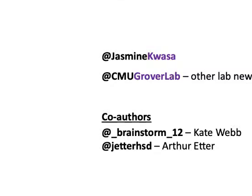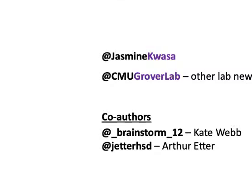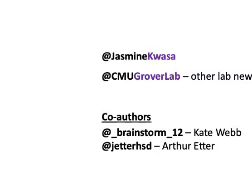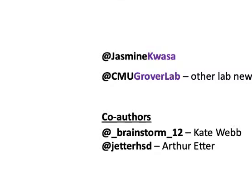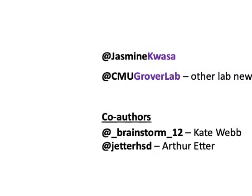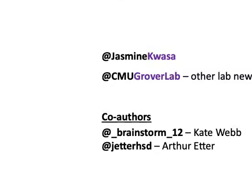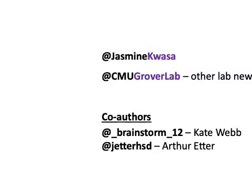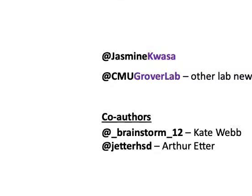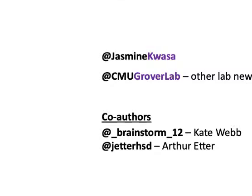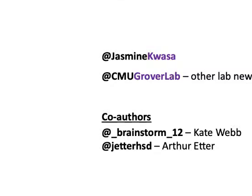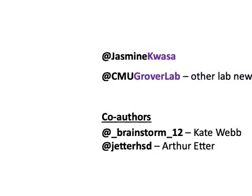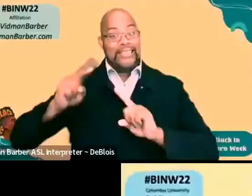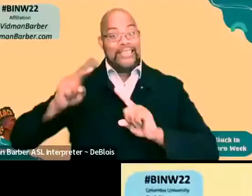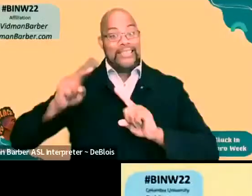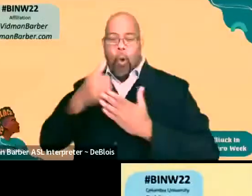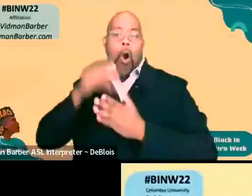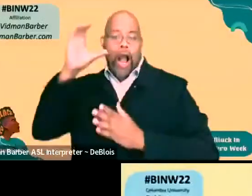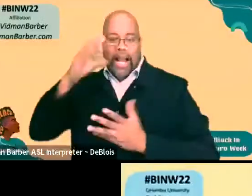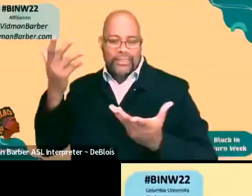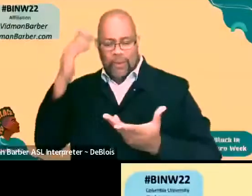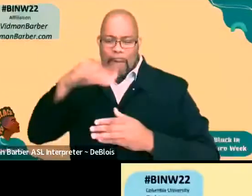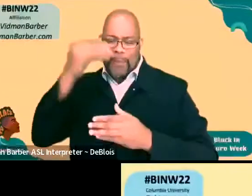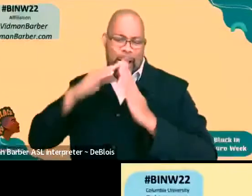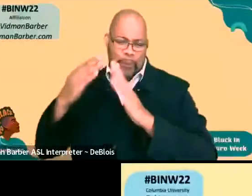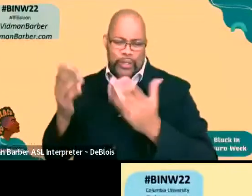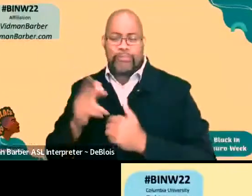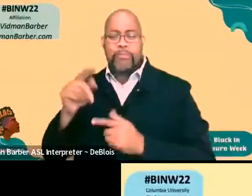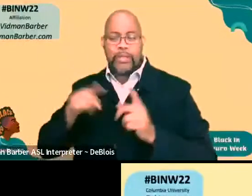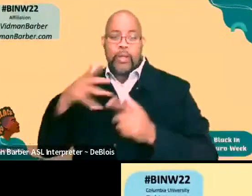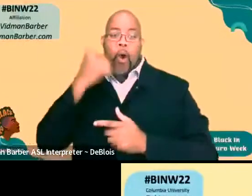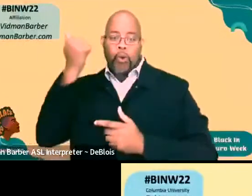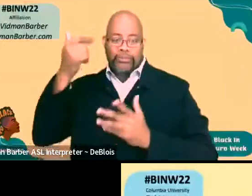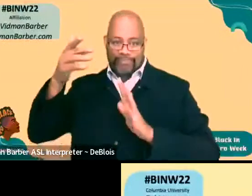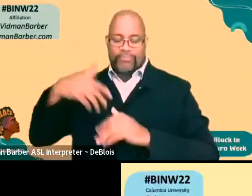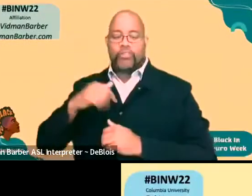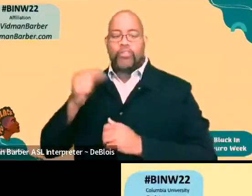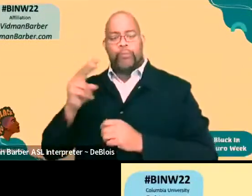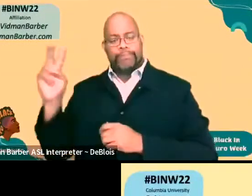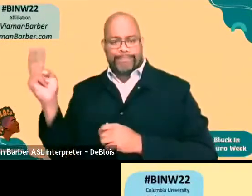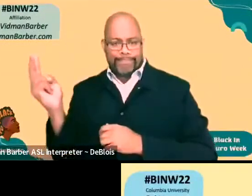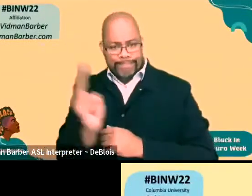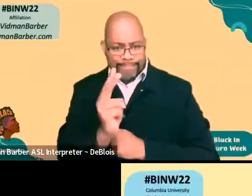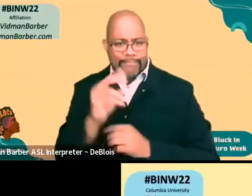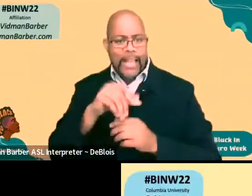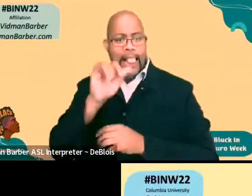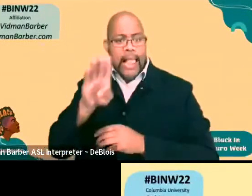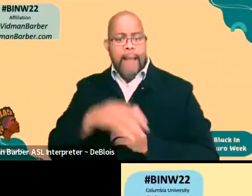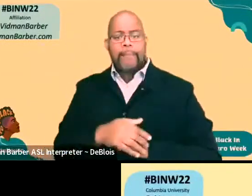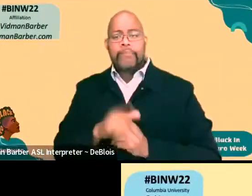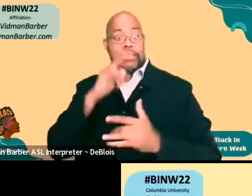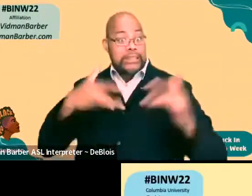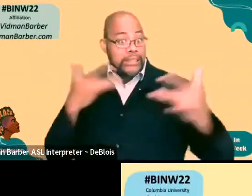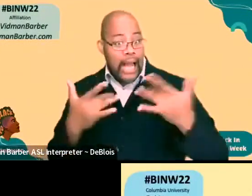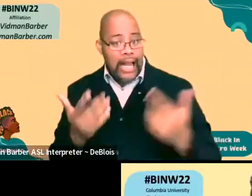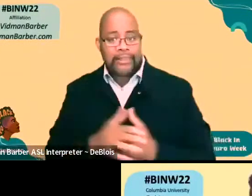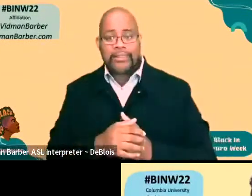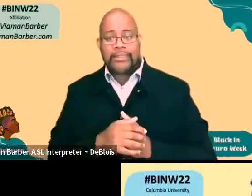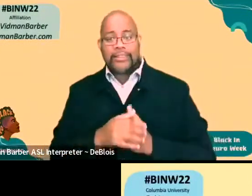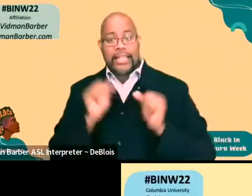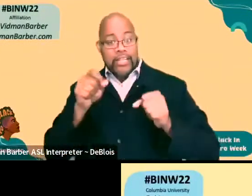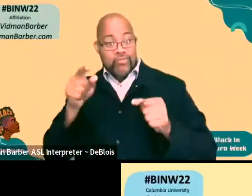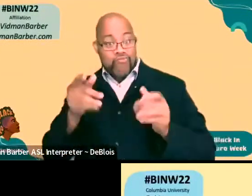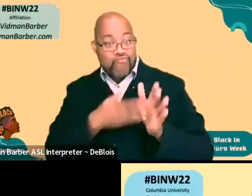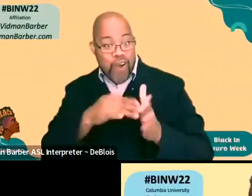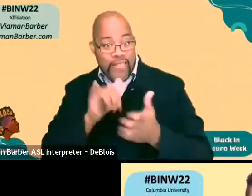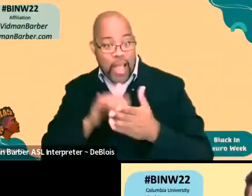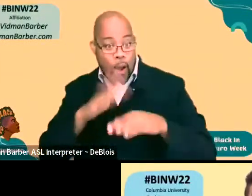older. We're all cousins, you know, in the Black community, but she's my elder, right? And so they come into the lab and they're so excited and they're like, can you run